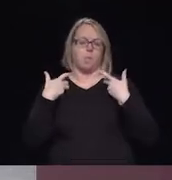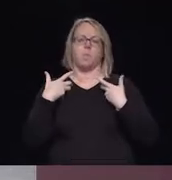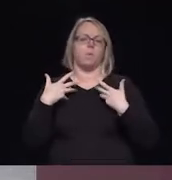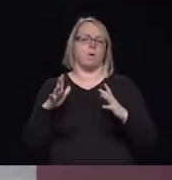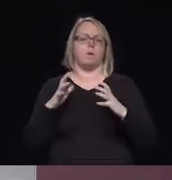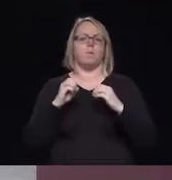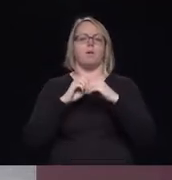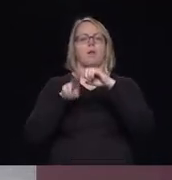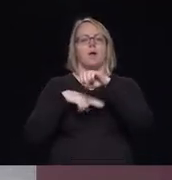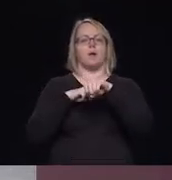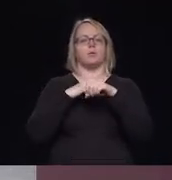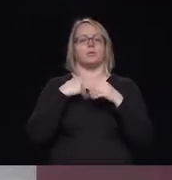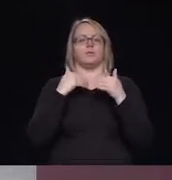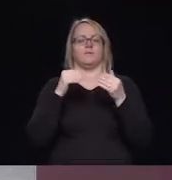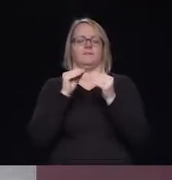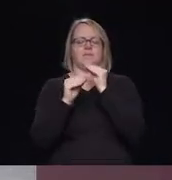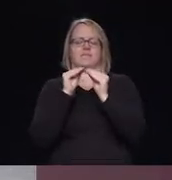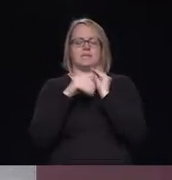that it's not perfectly straight.